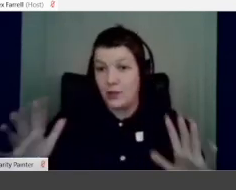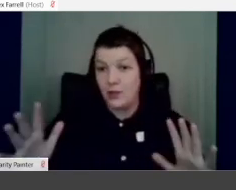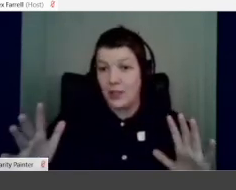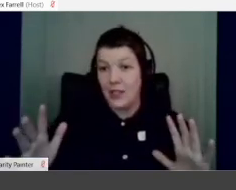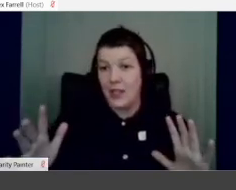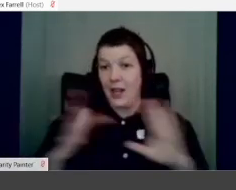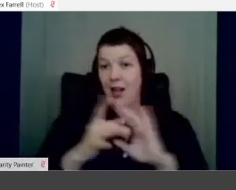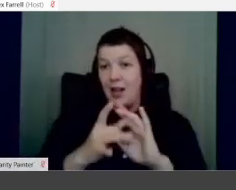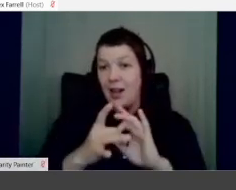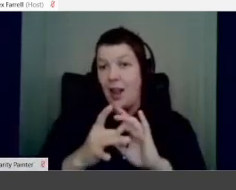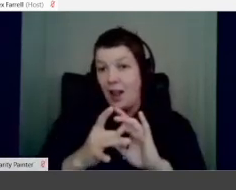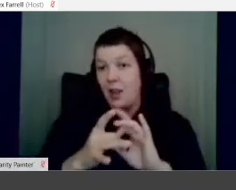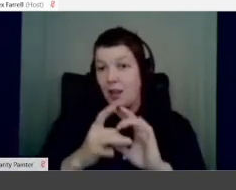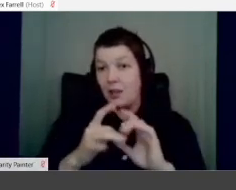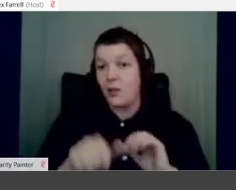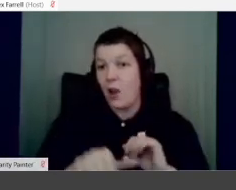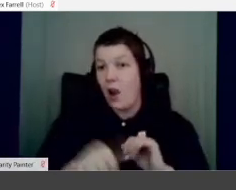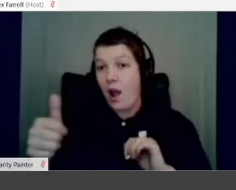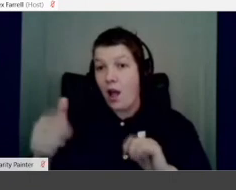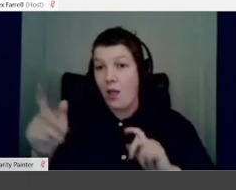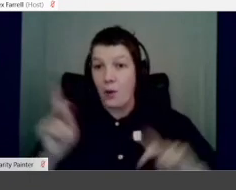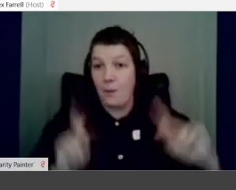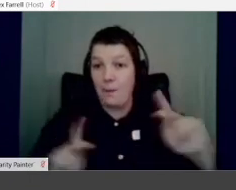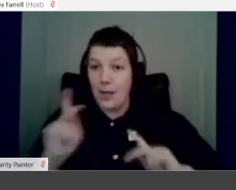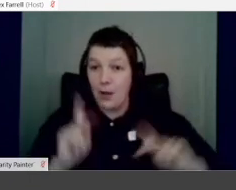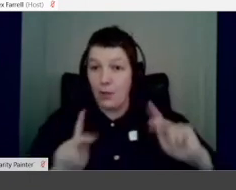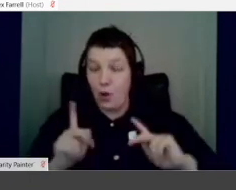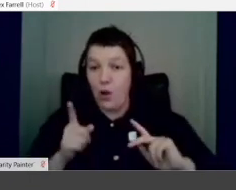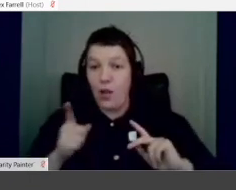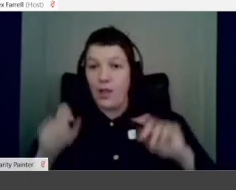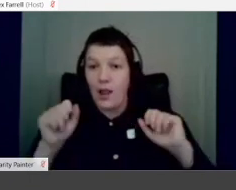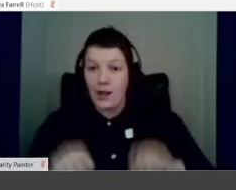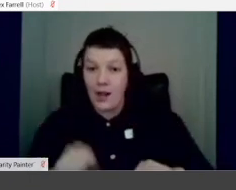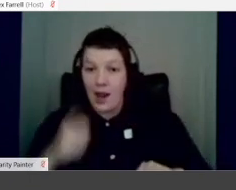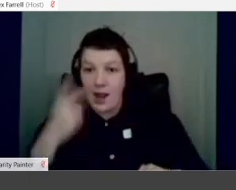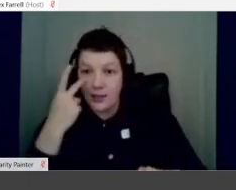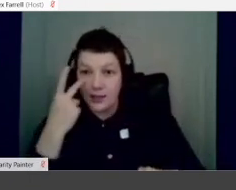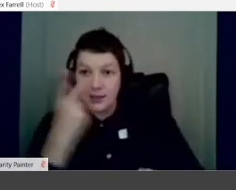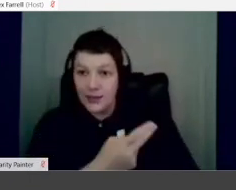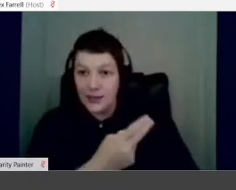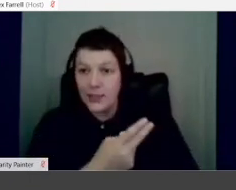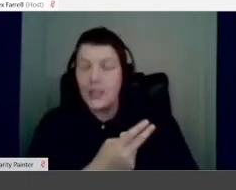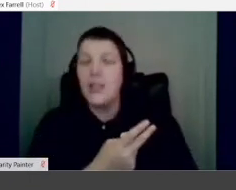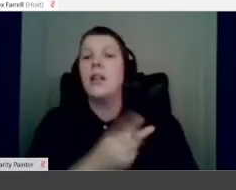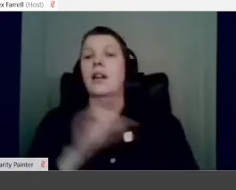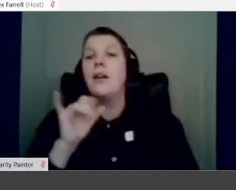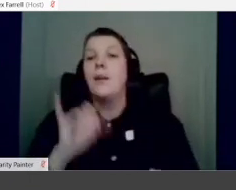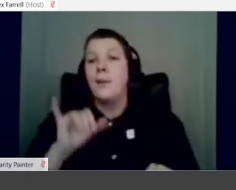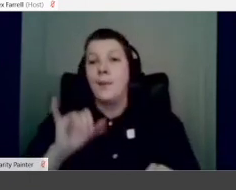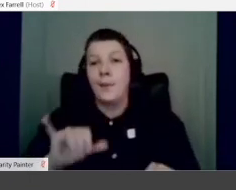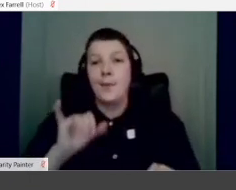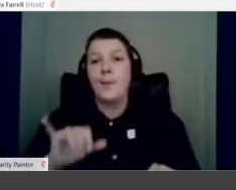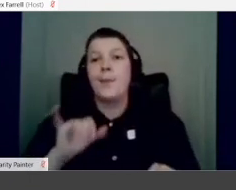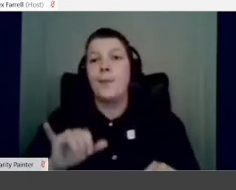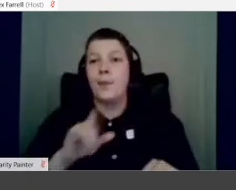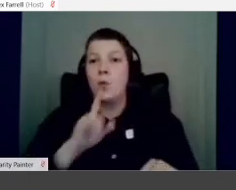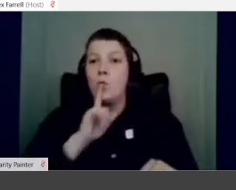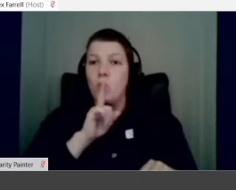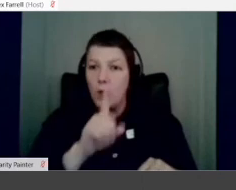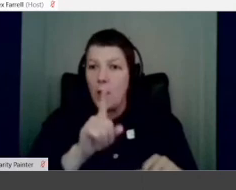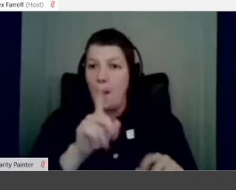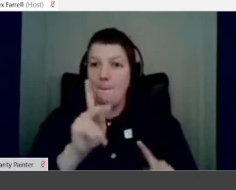and the desire for a designer or for anyone to build something that meets the needs of all